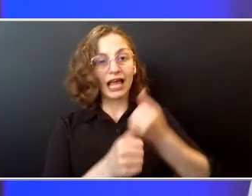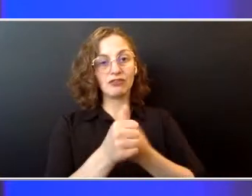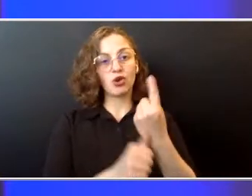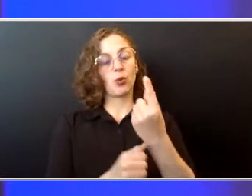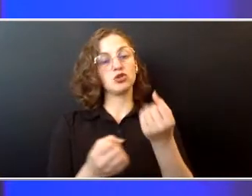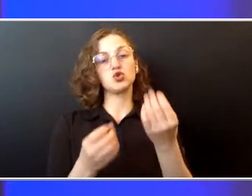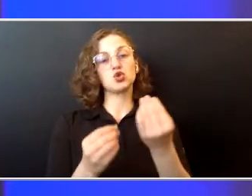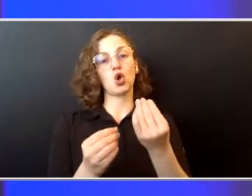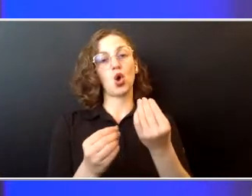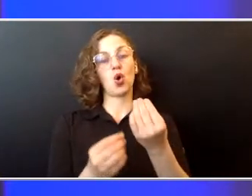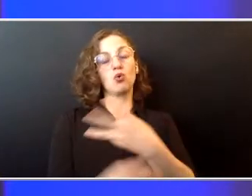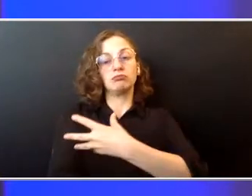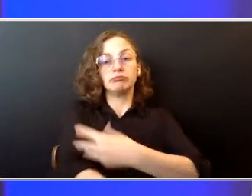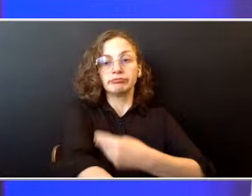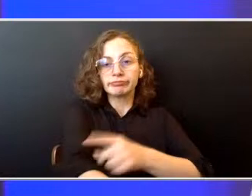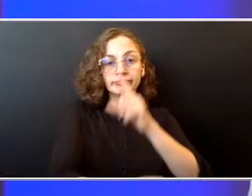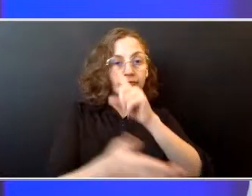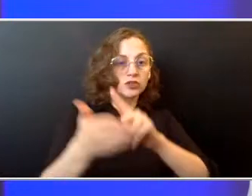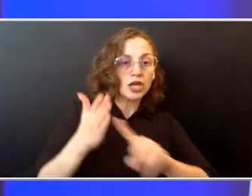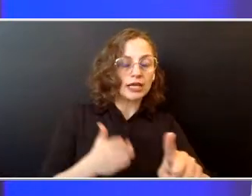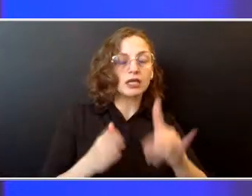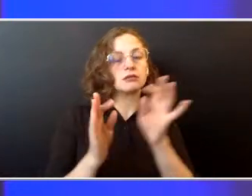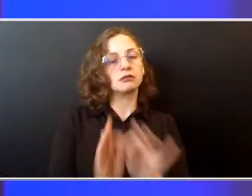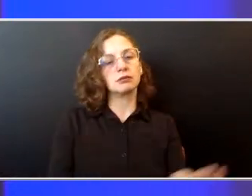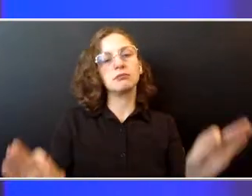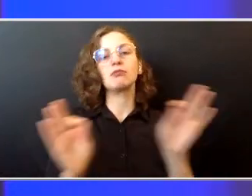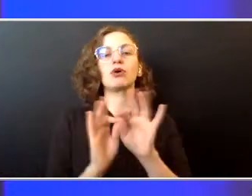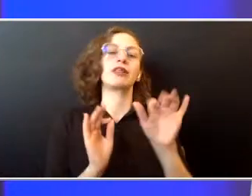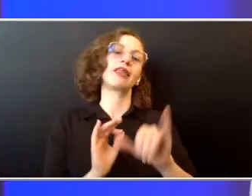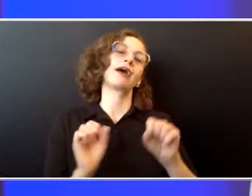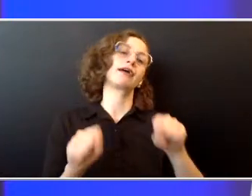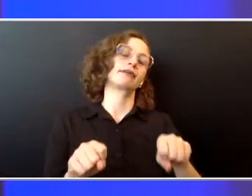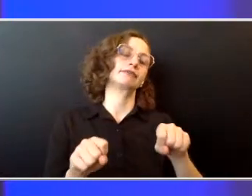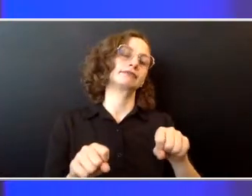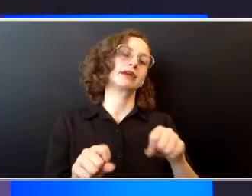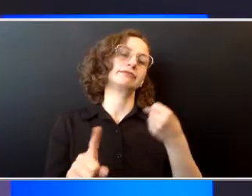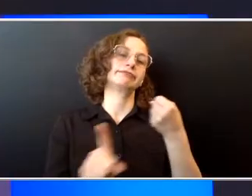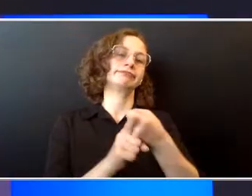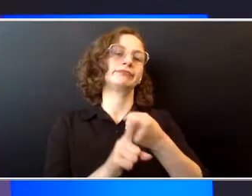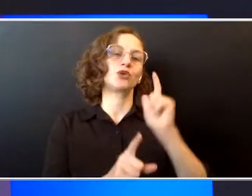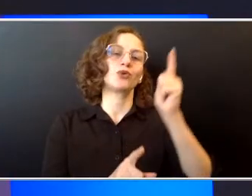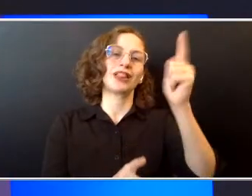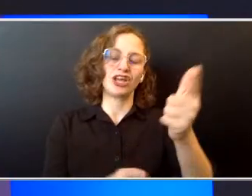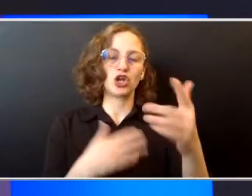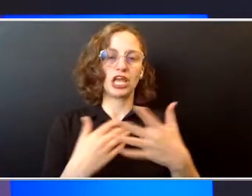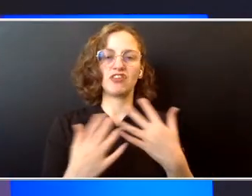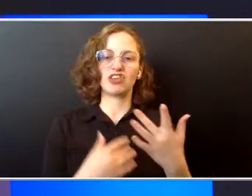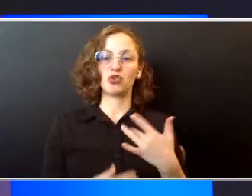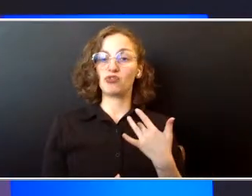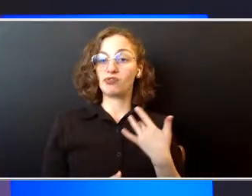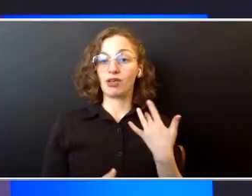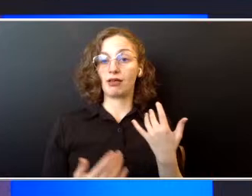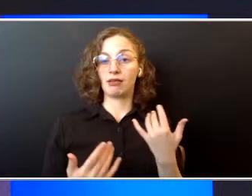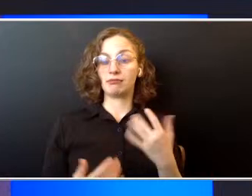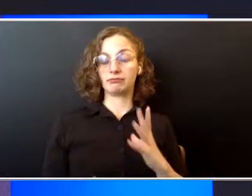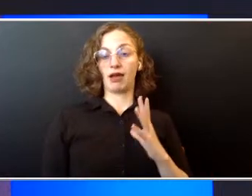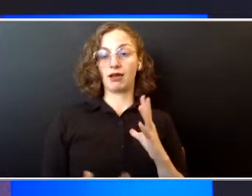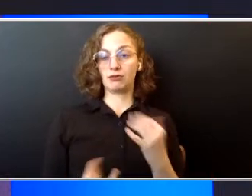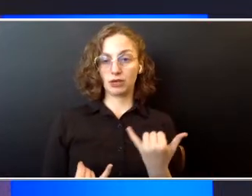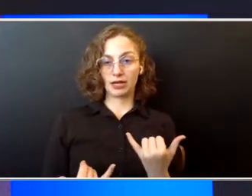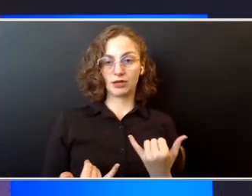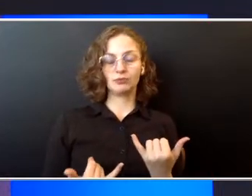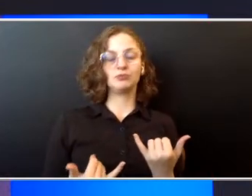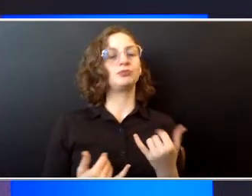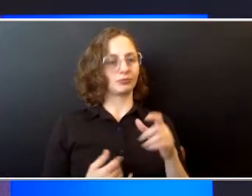issue that can affect you later in life, even if you don't feel that there's a problem now. So always be your best advocate and ask us to